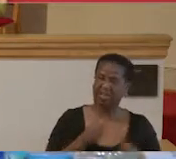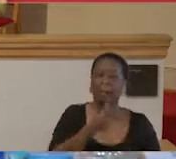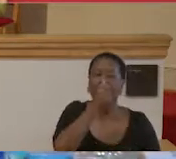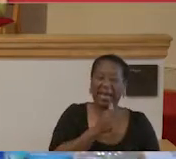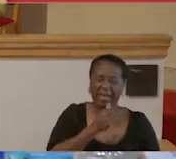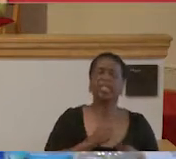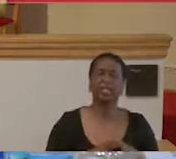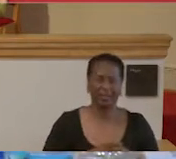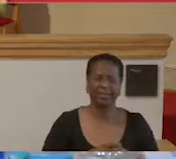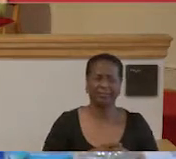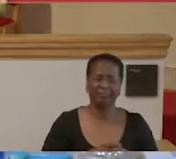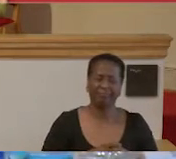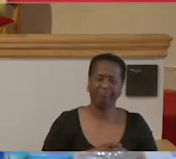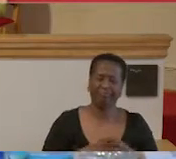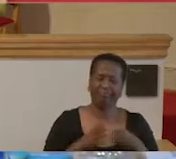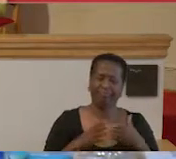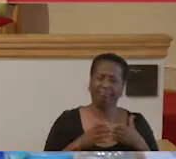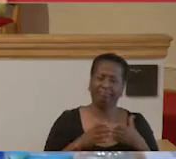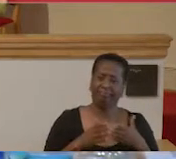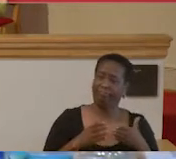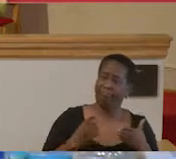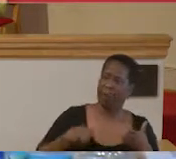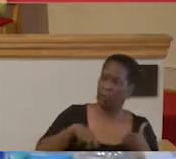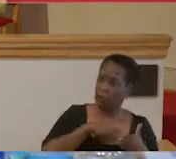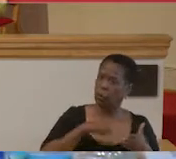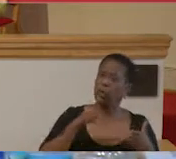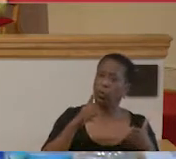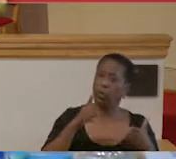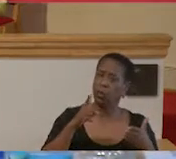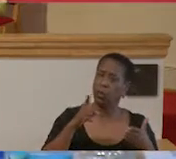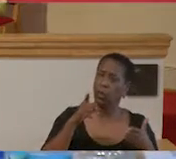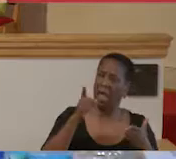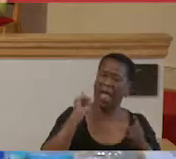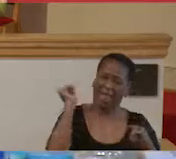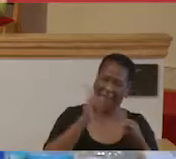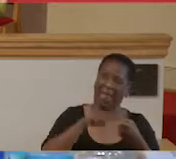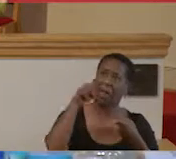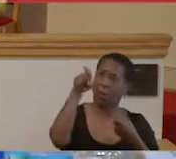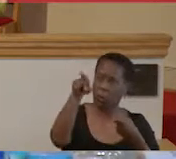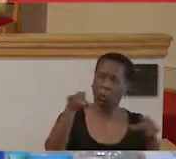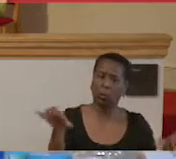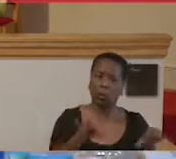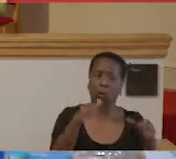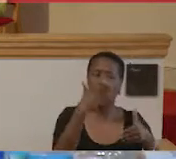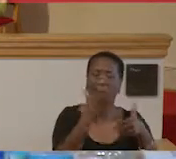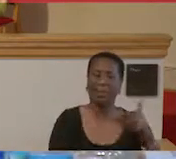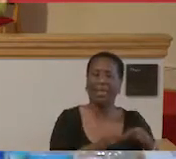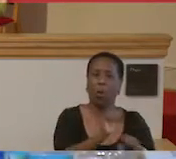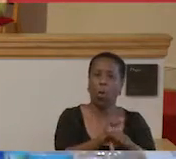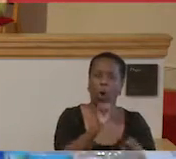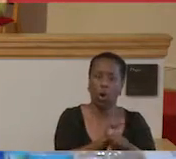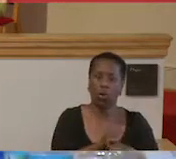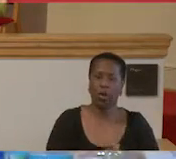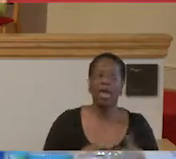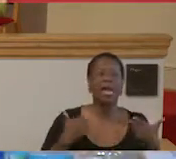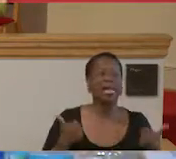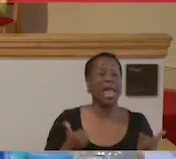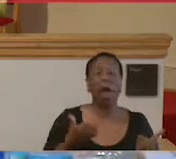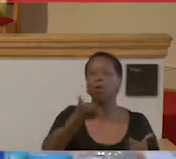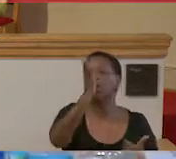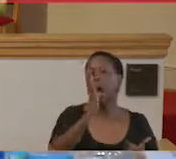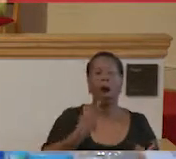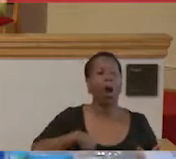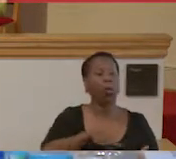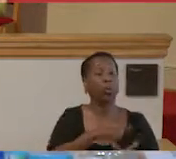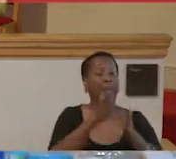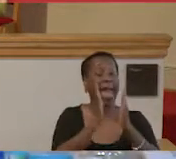patience till you have performed your completed work. Now, O God, we